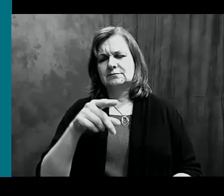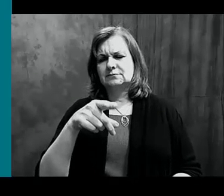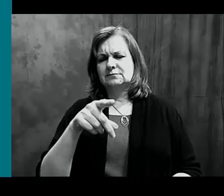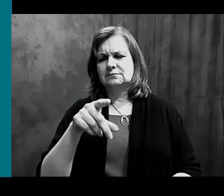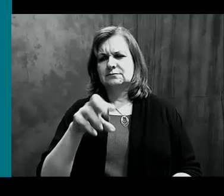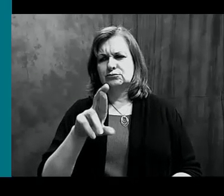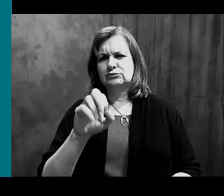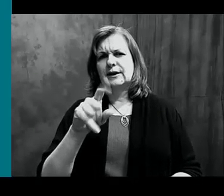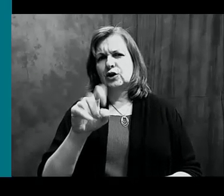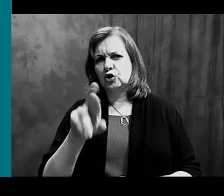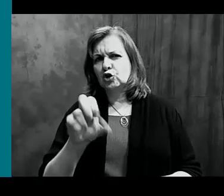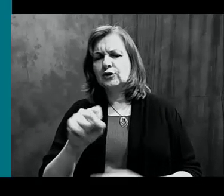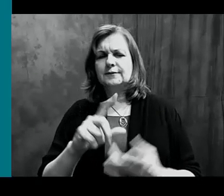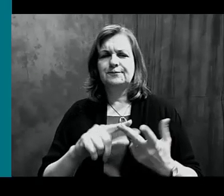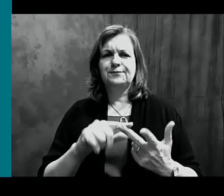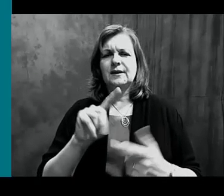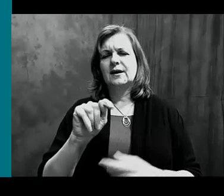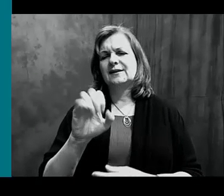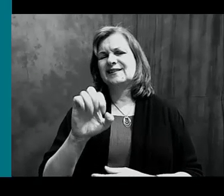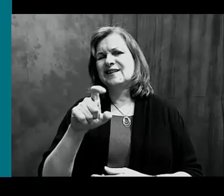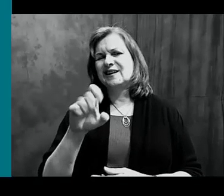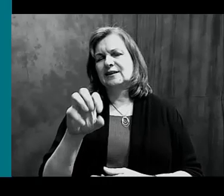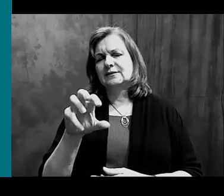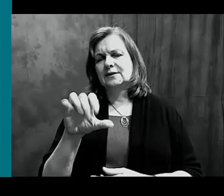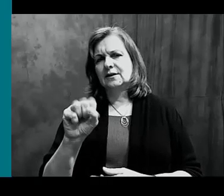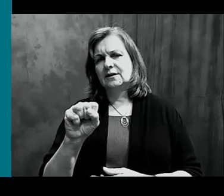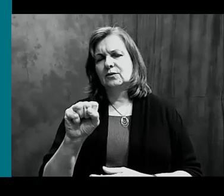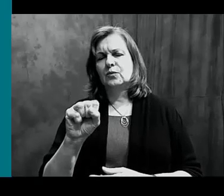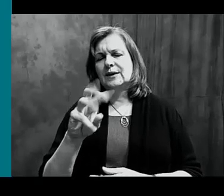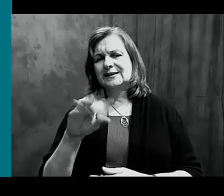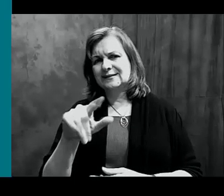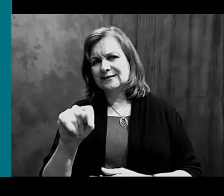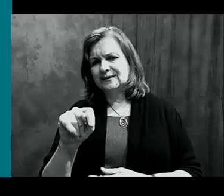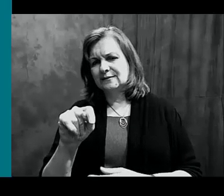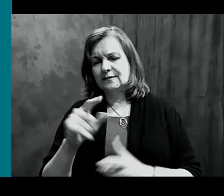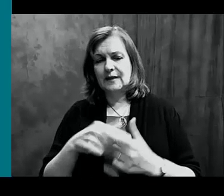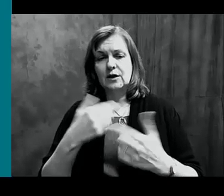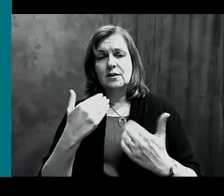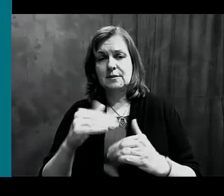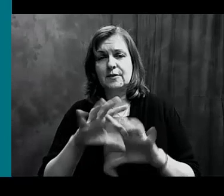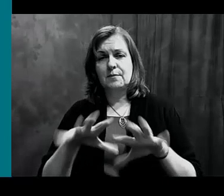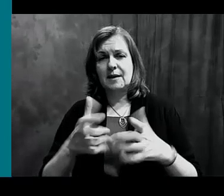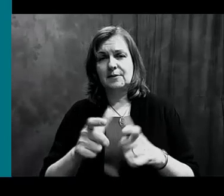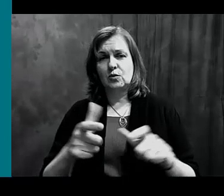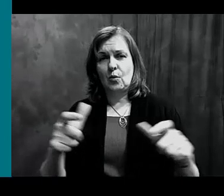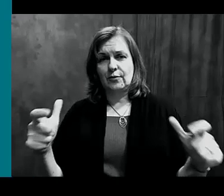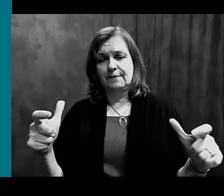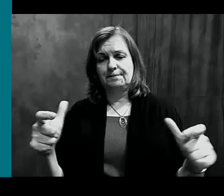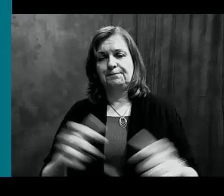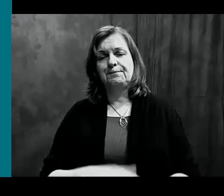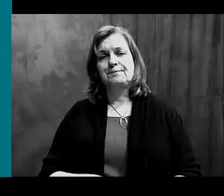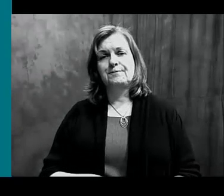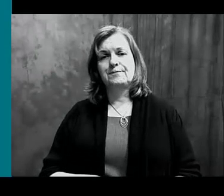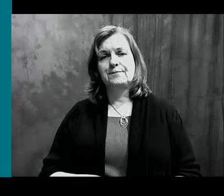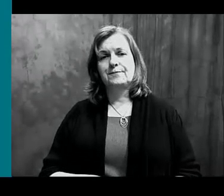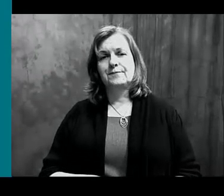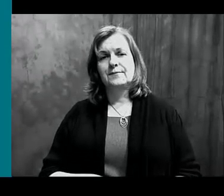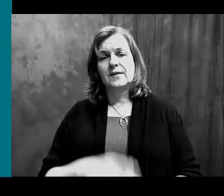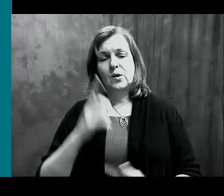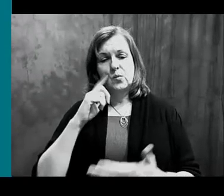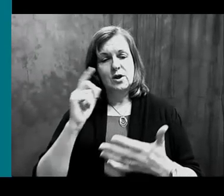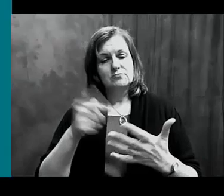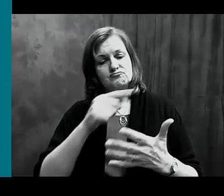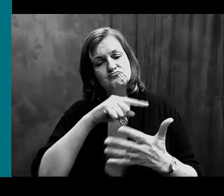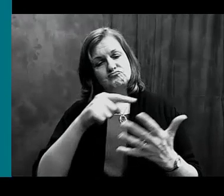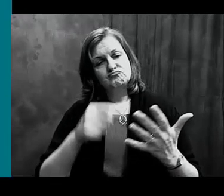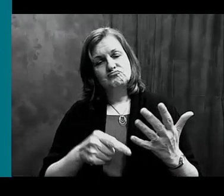predation, toxic waste, those sorts of things would certainly limit the population growth and how well it's doing. So we